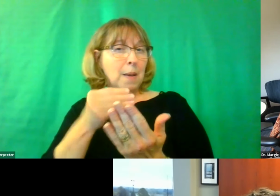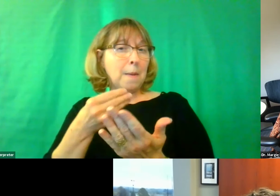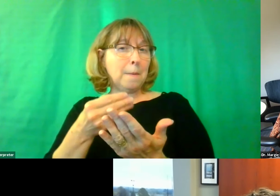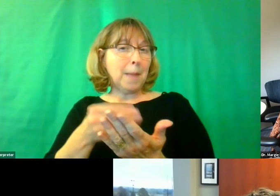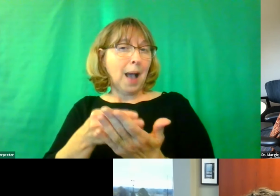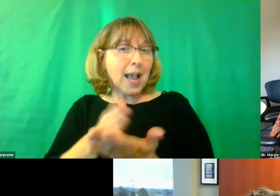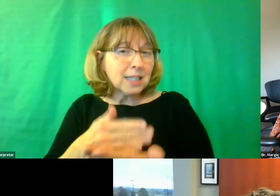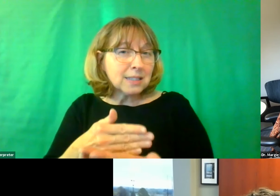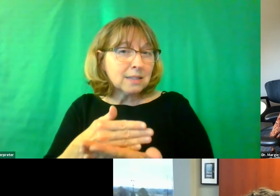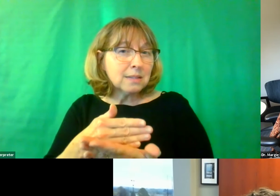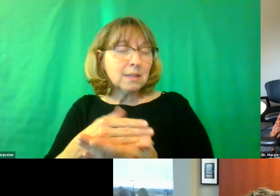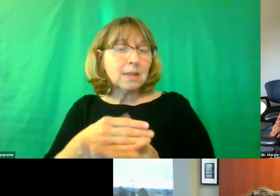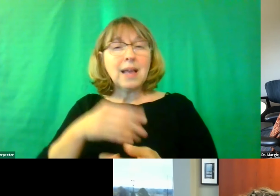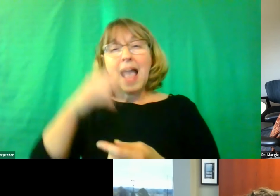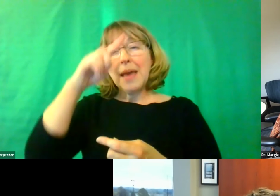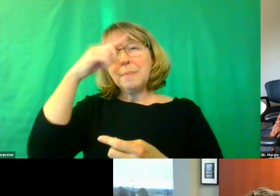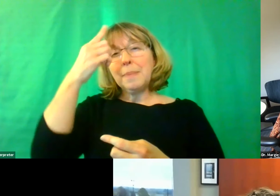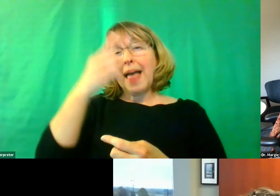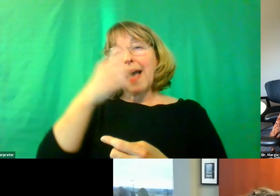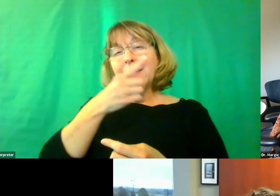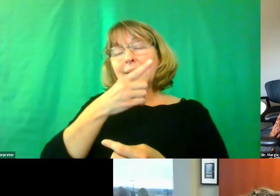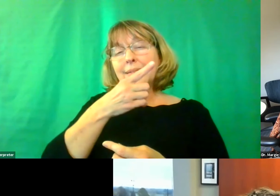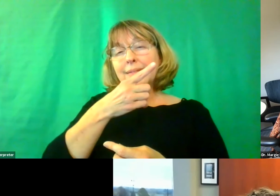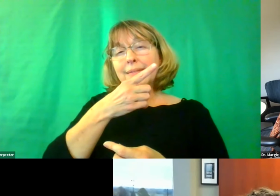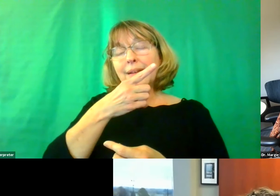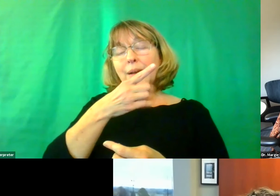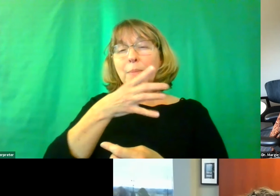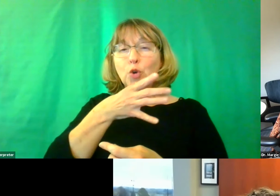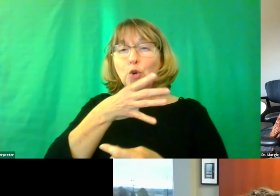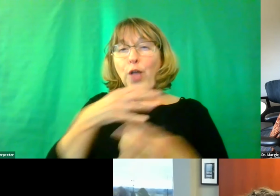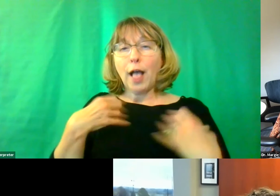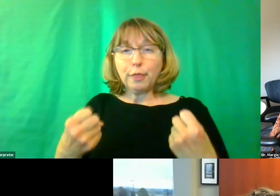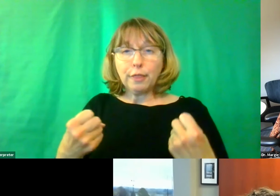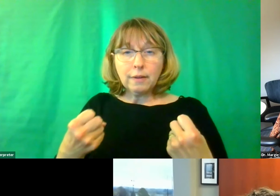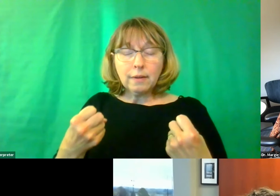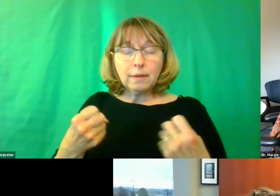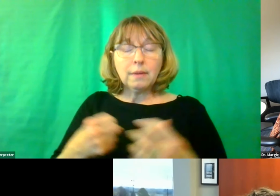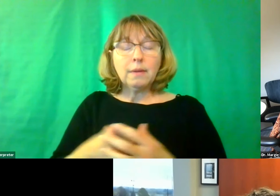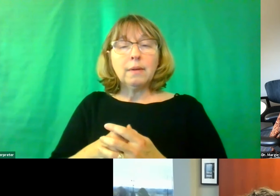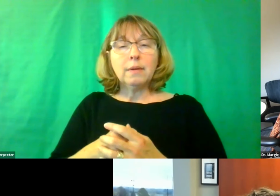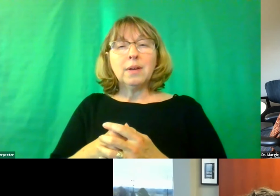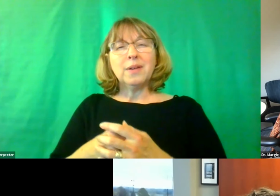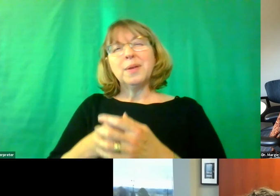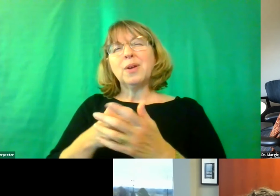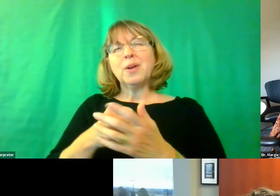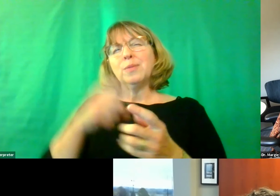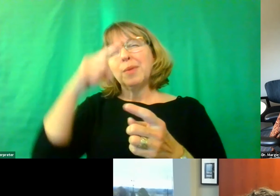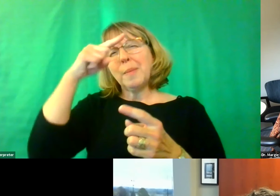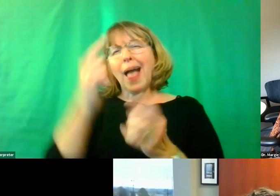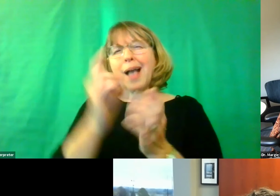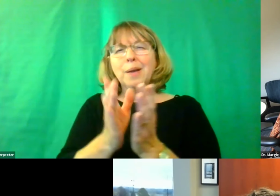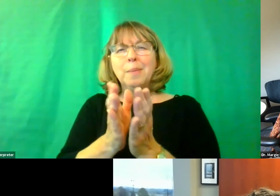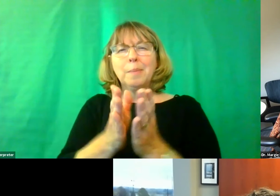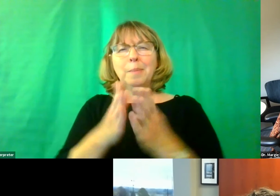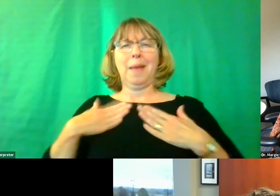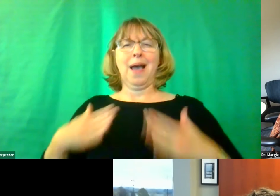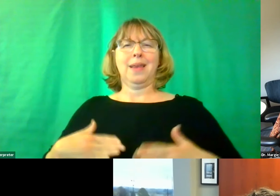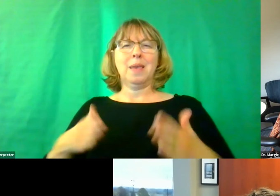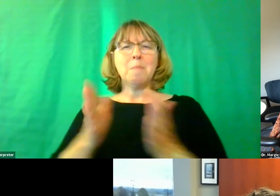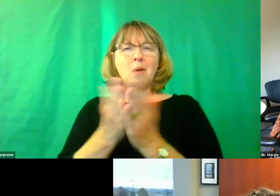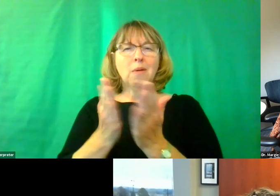health using Dorothy Roberts' Killing the Black Body book. And so we have had so much wonderful